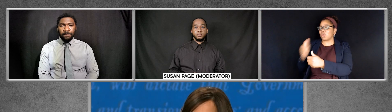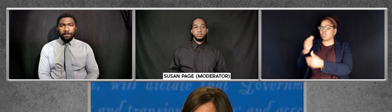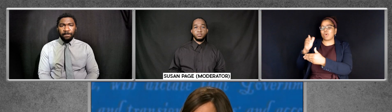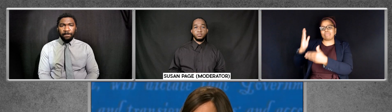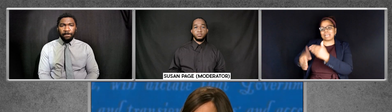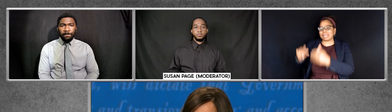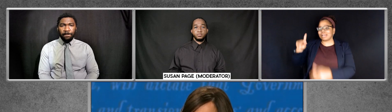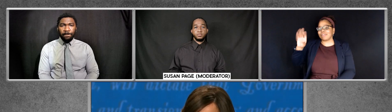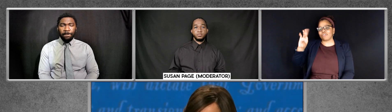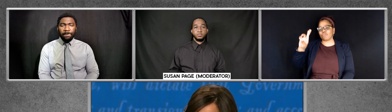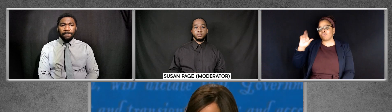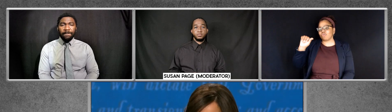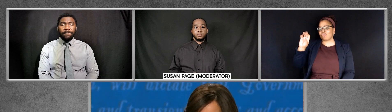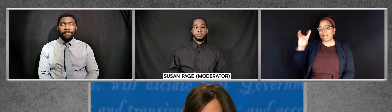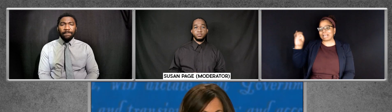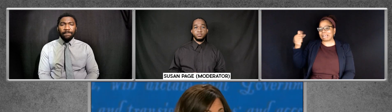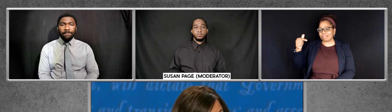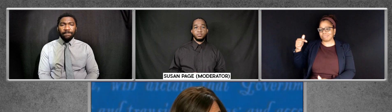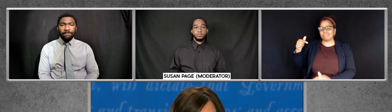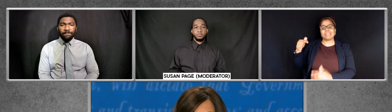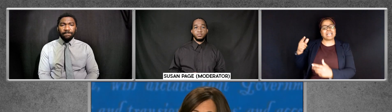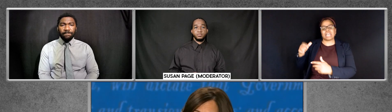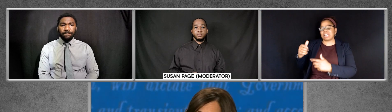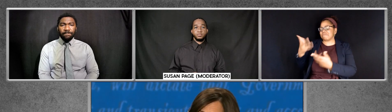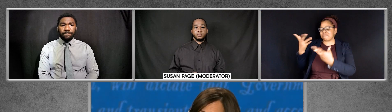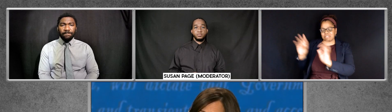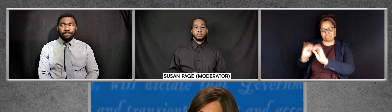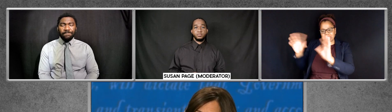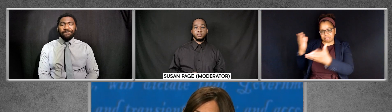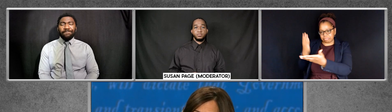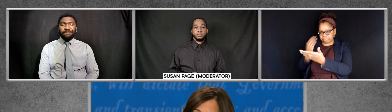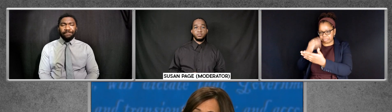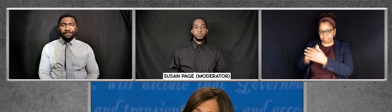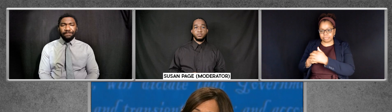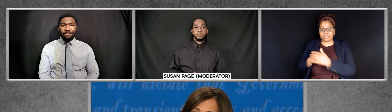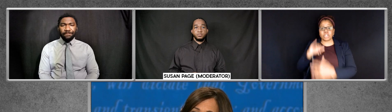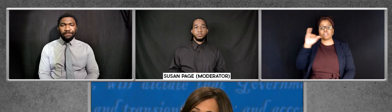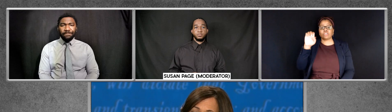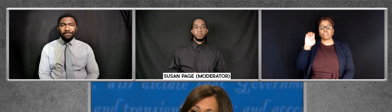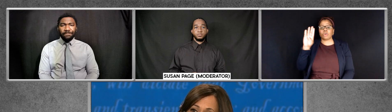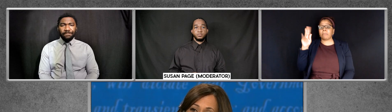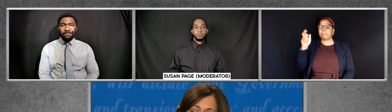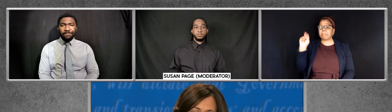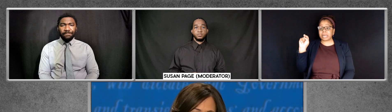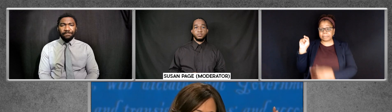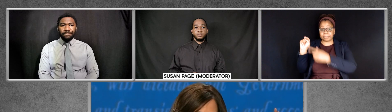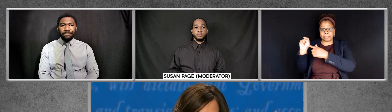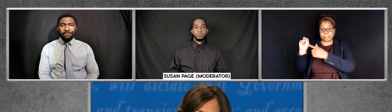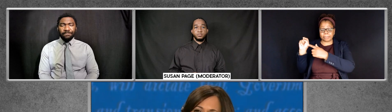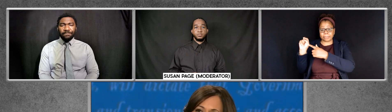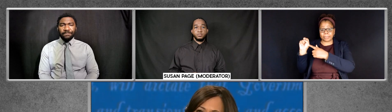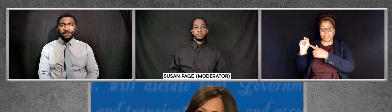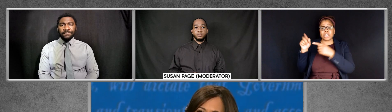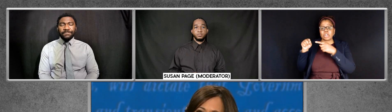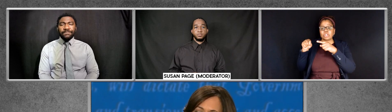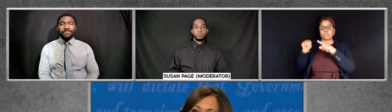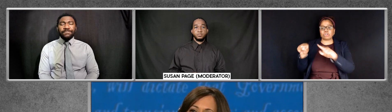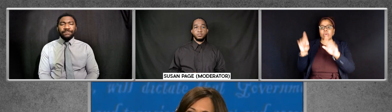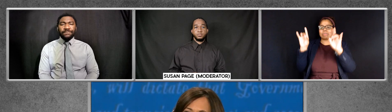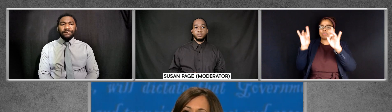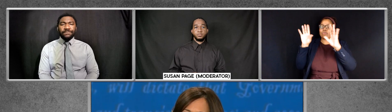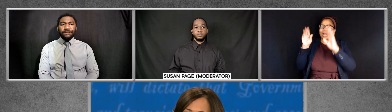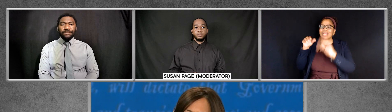very clear about that. Joe Biden is the one who, during the Great Recession,